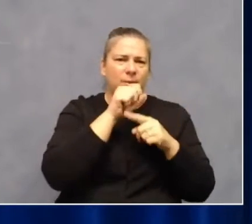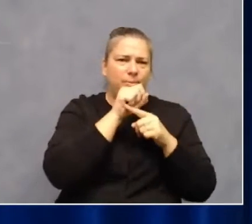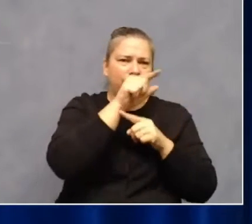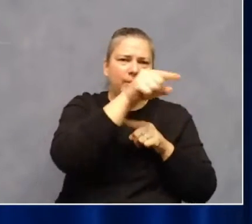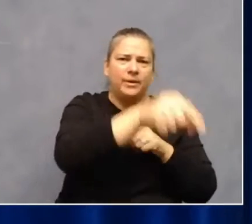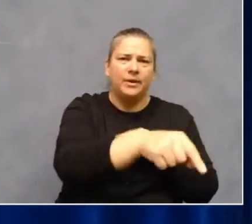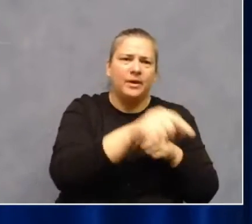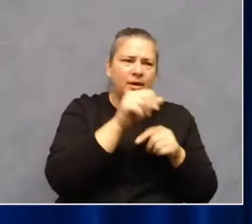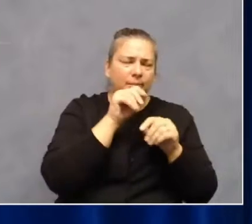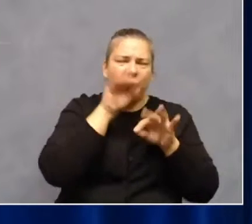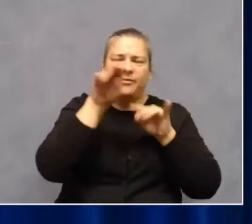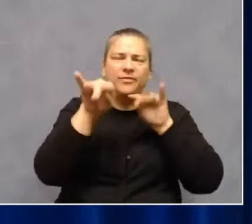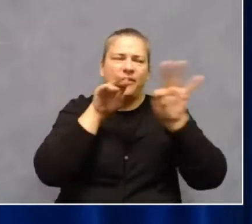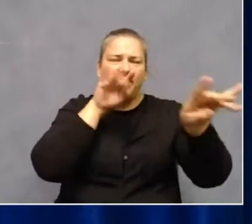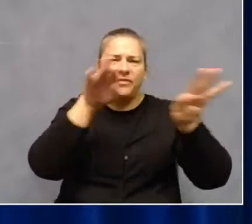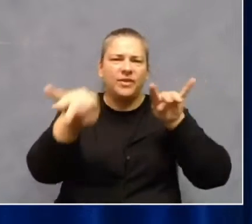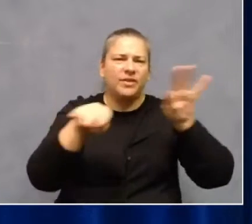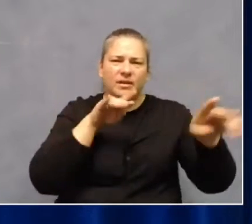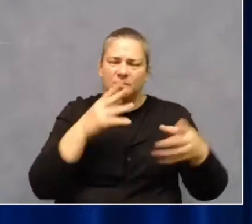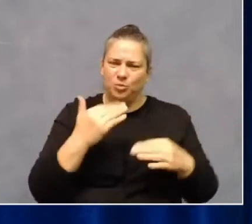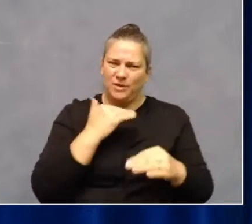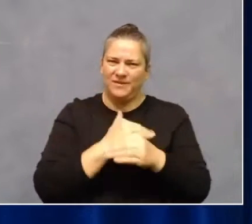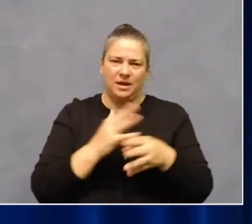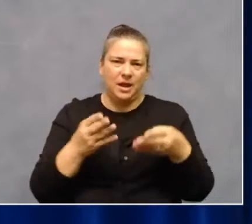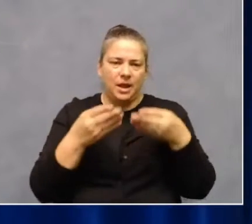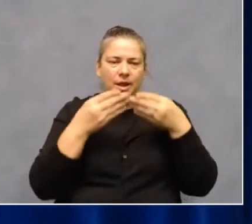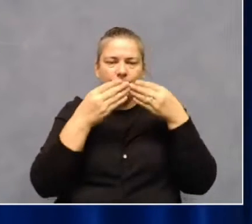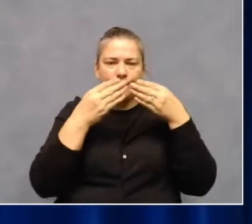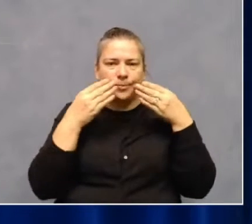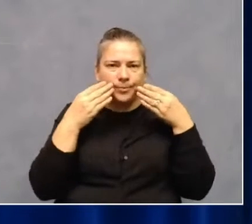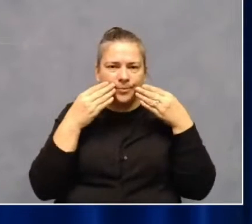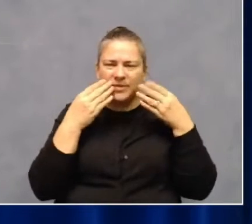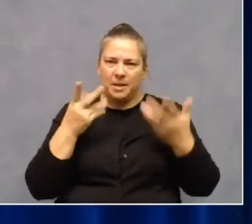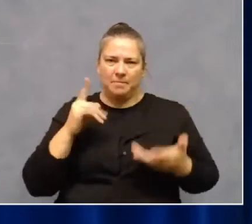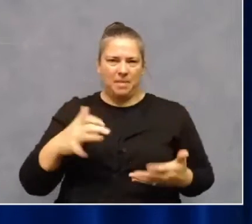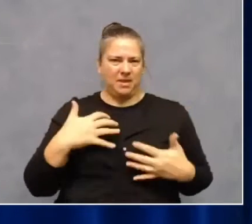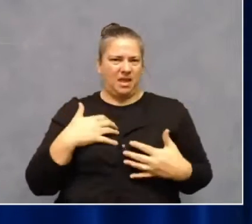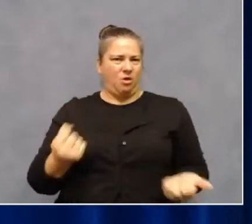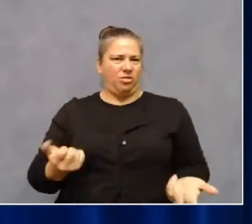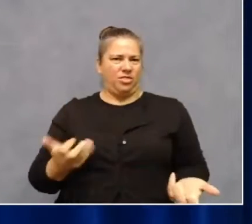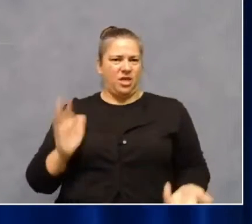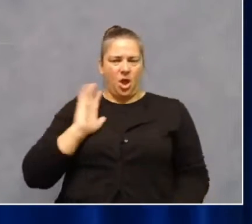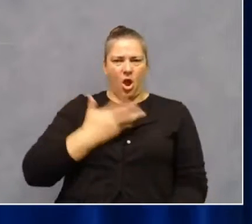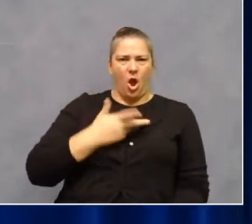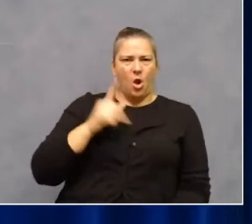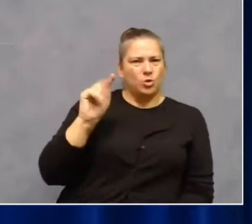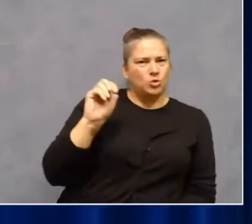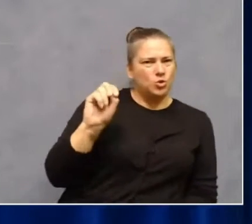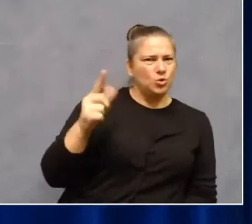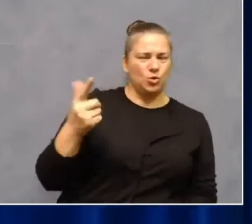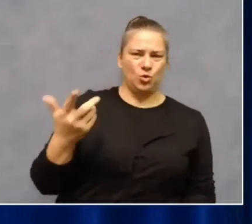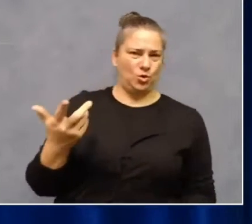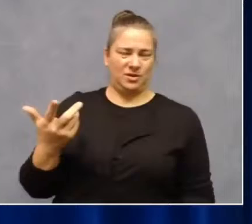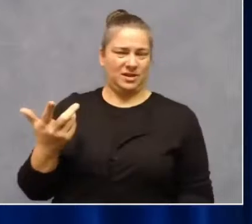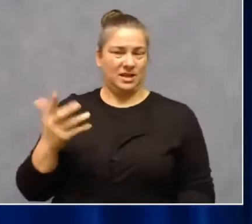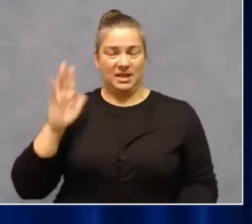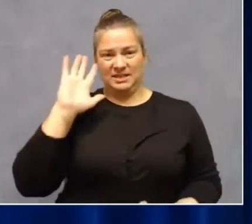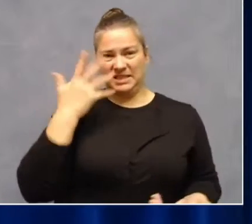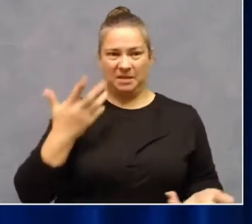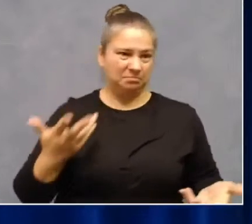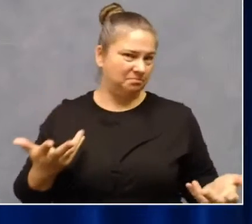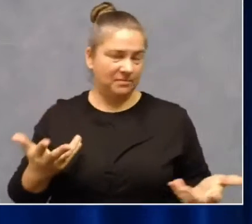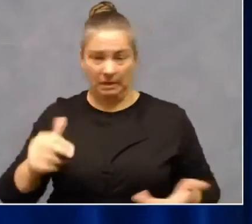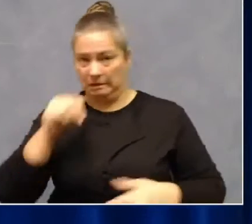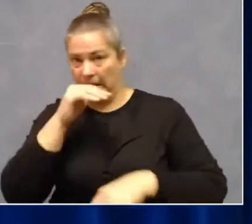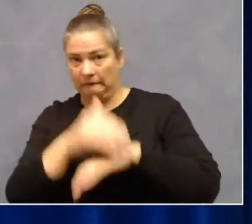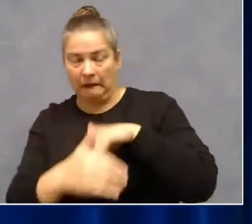into contact with other people. This is pure public health. It's the tool we have, as inelegant as it seems and as uncomfortable as it